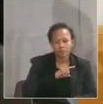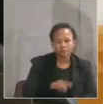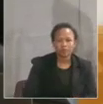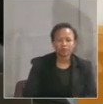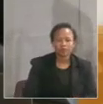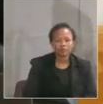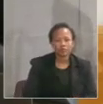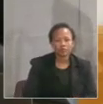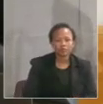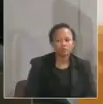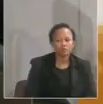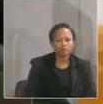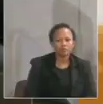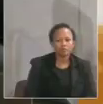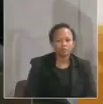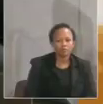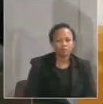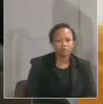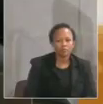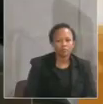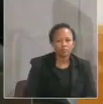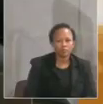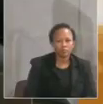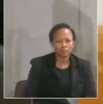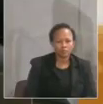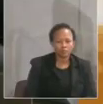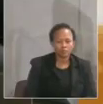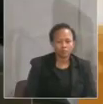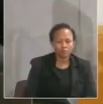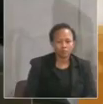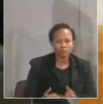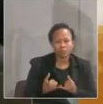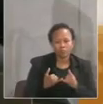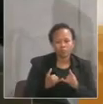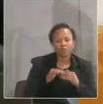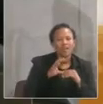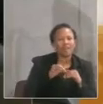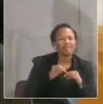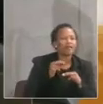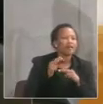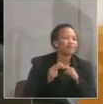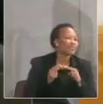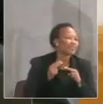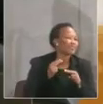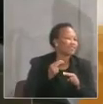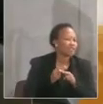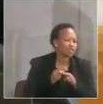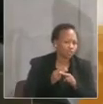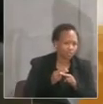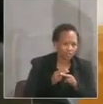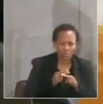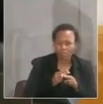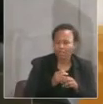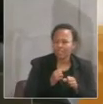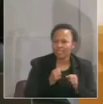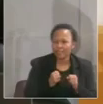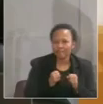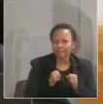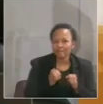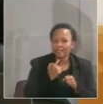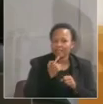in urban legend have the reputation of being tough, and when they appear, no